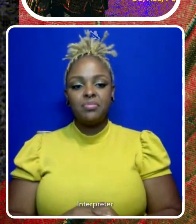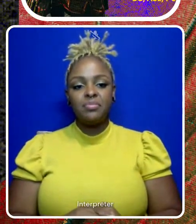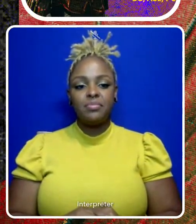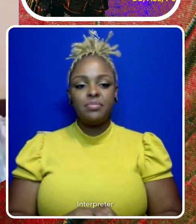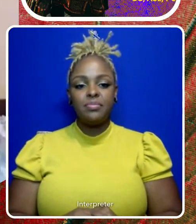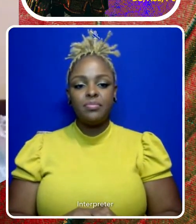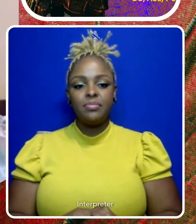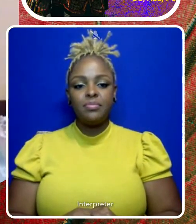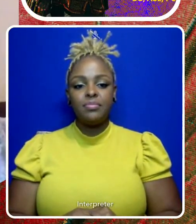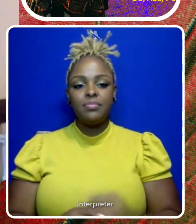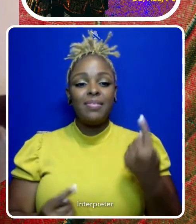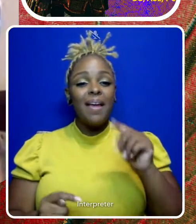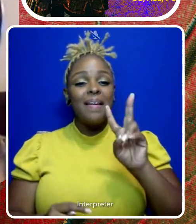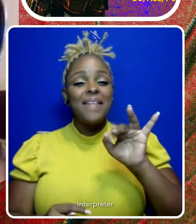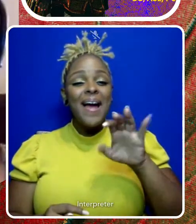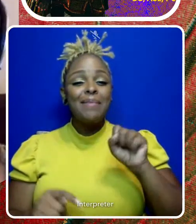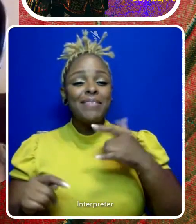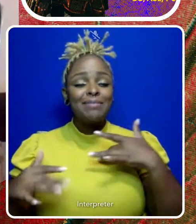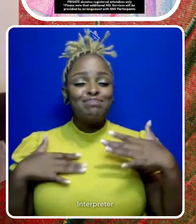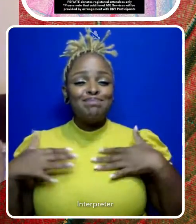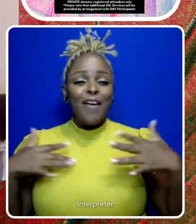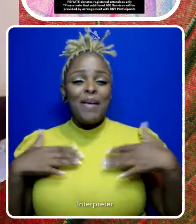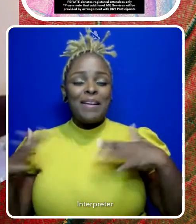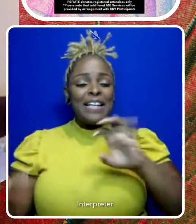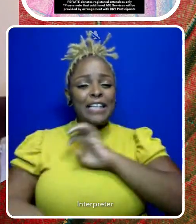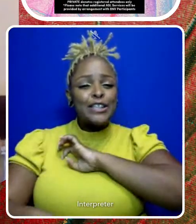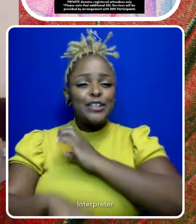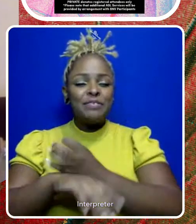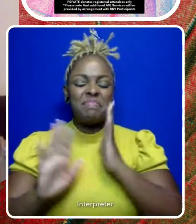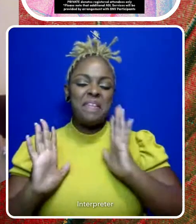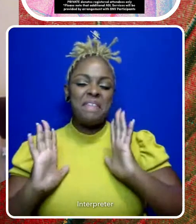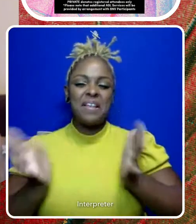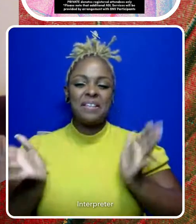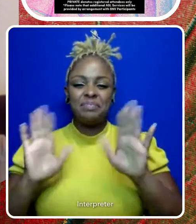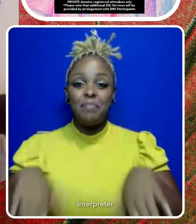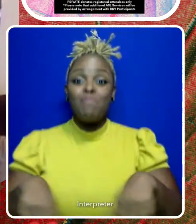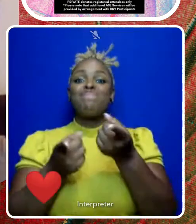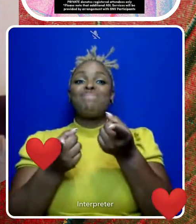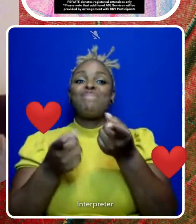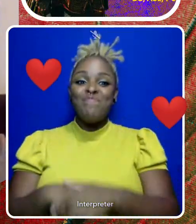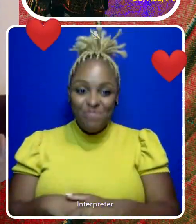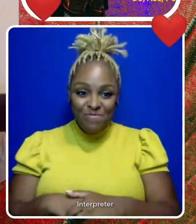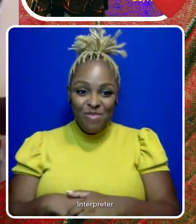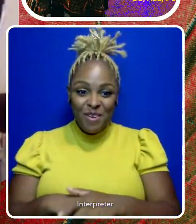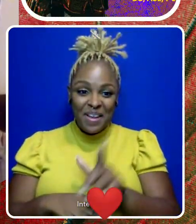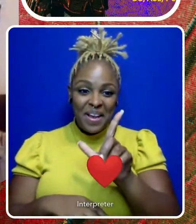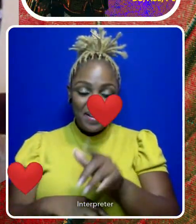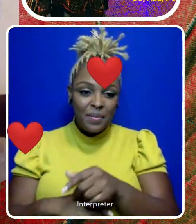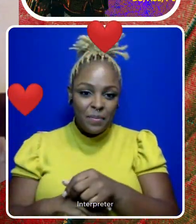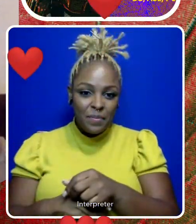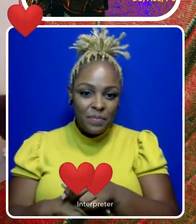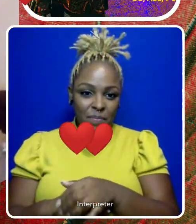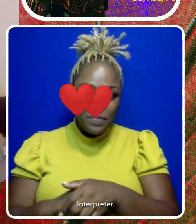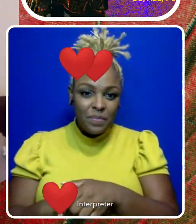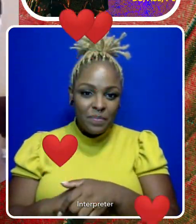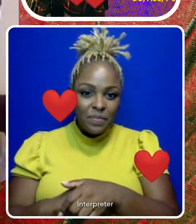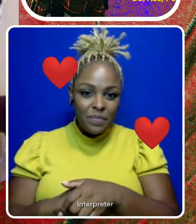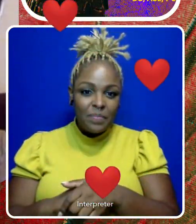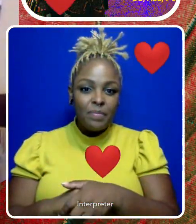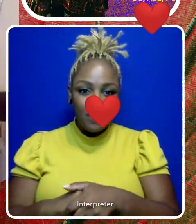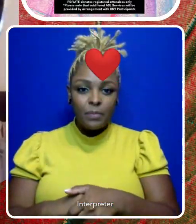tonight. Hi, friends. Second. Am I right here? Am I here? Did I make it? If y'all can hear me, put some emojis. Thank y'all.